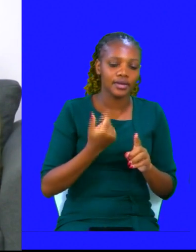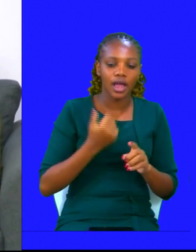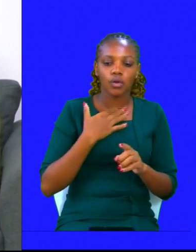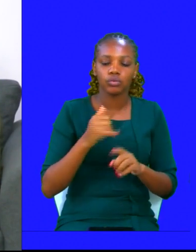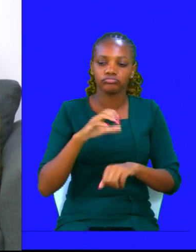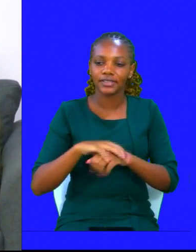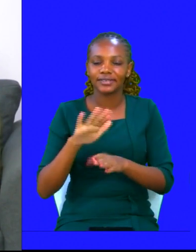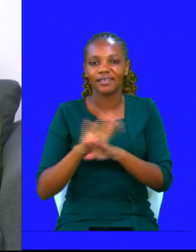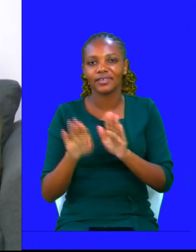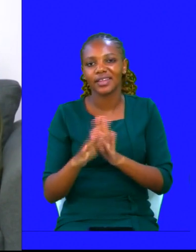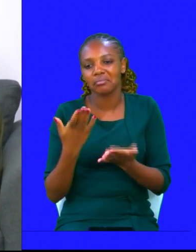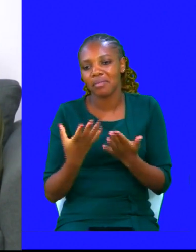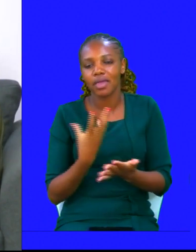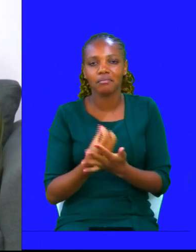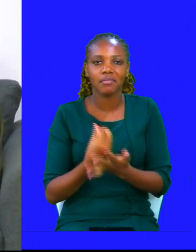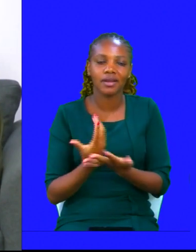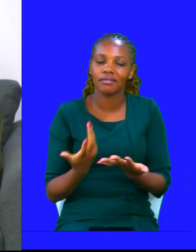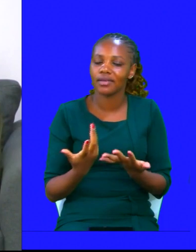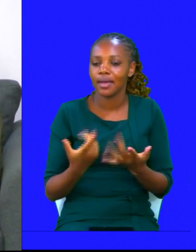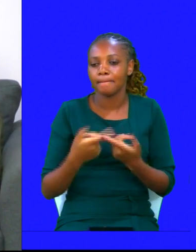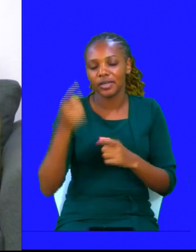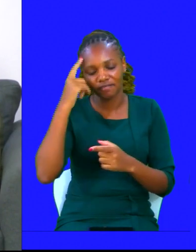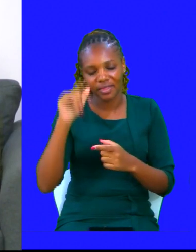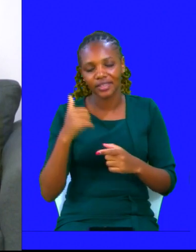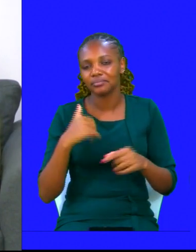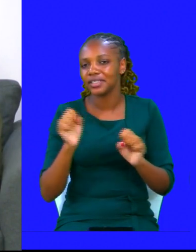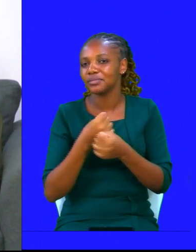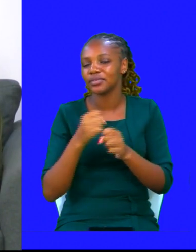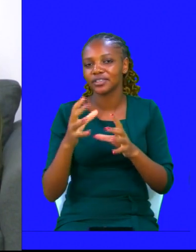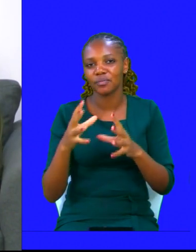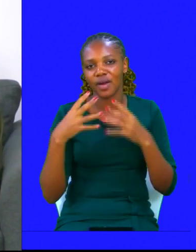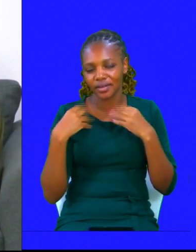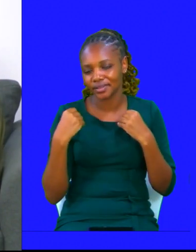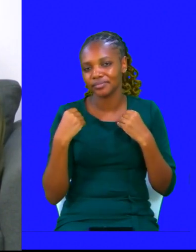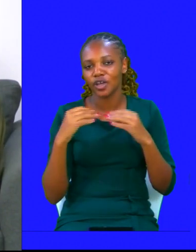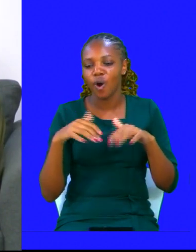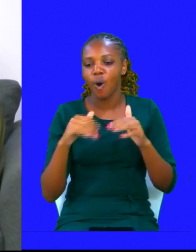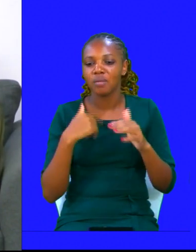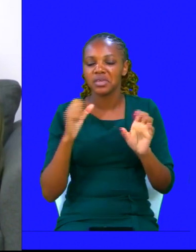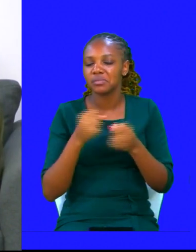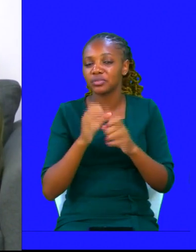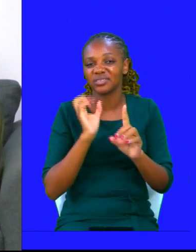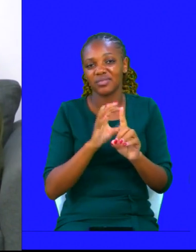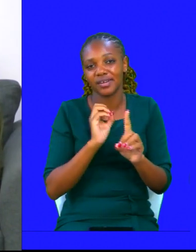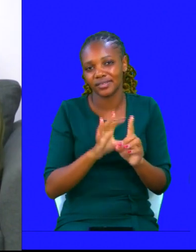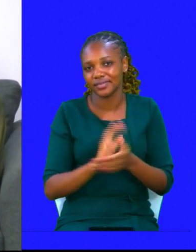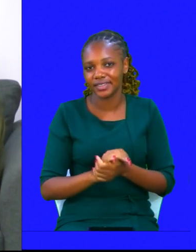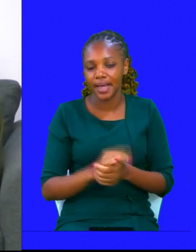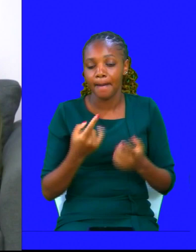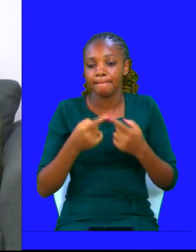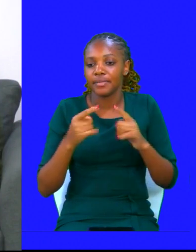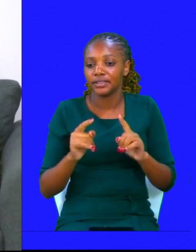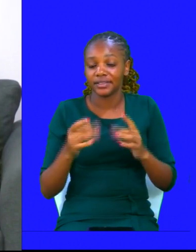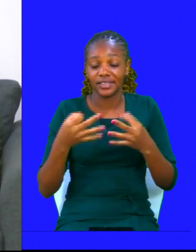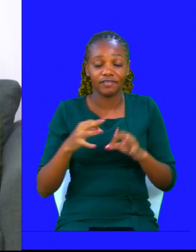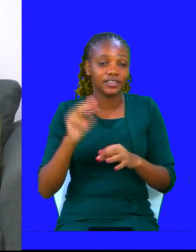want. But in that setting, I will not really advise for it. But if it's a